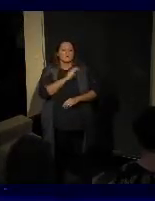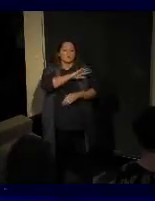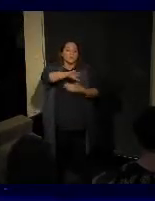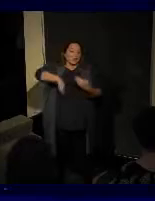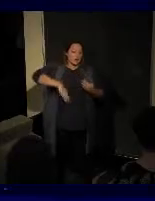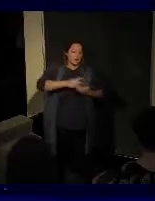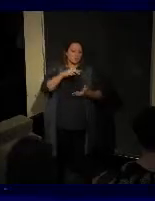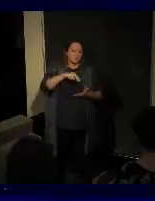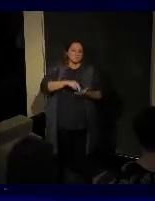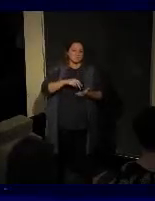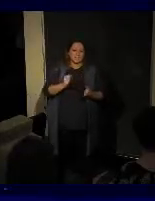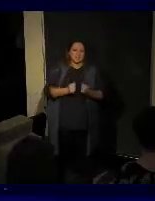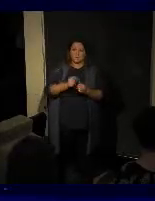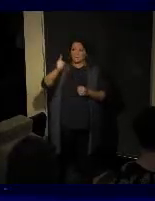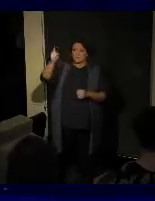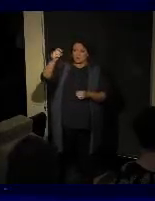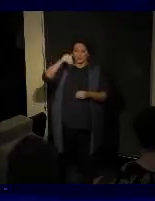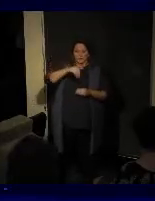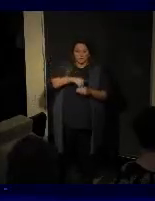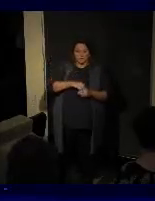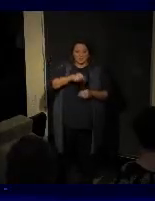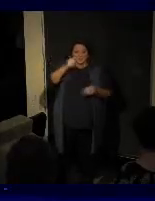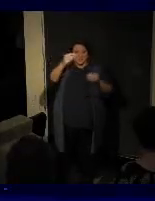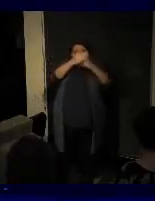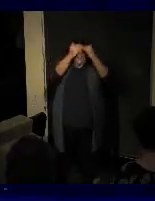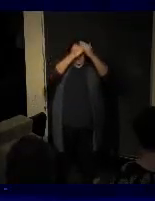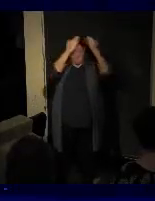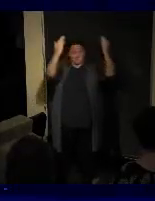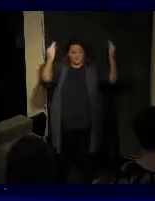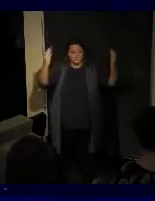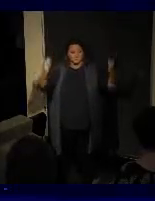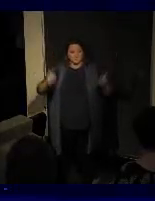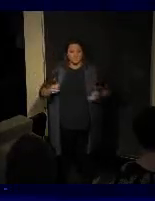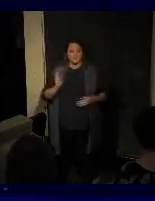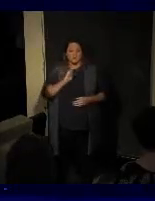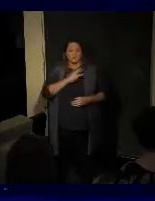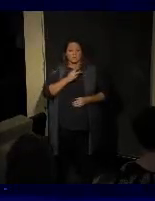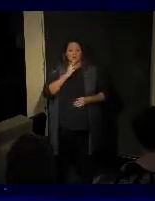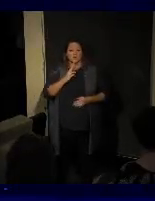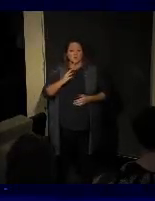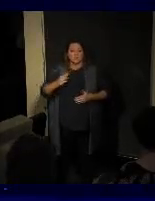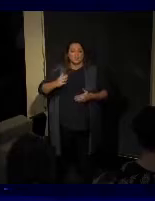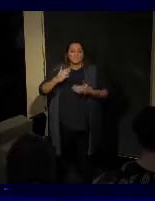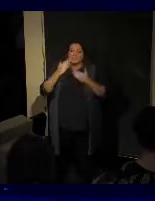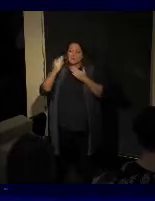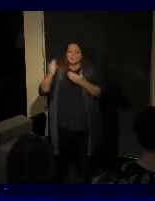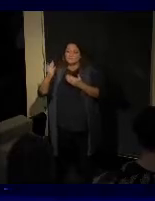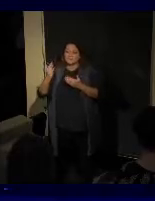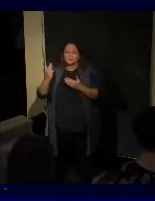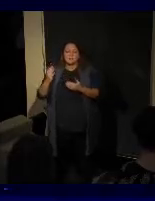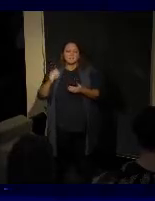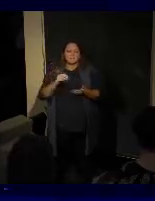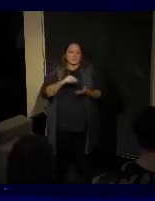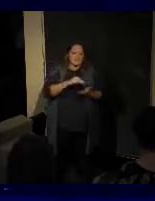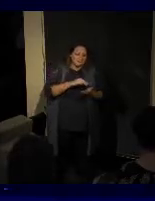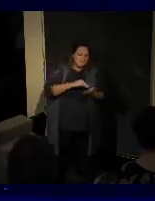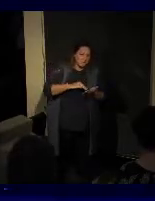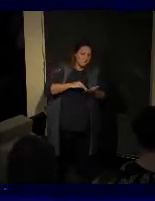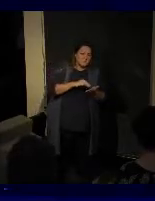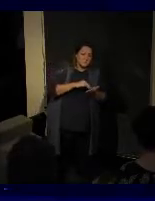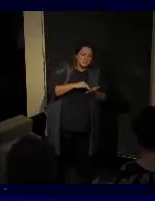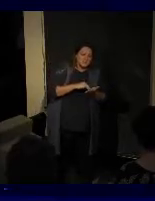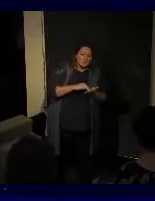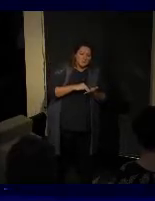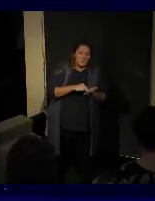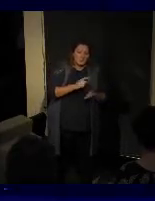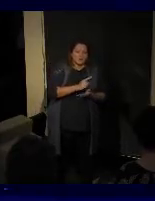land. Father, we are so thankful that in the middle of our week now we can come together. We can